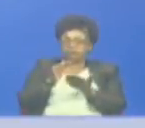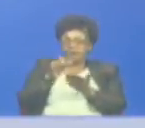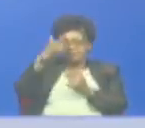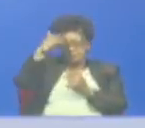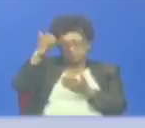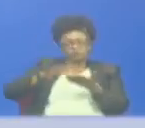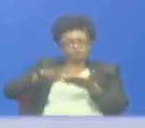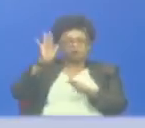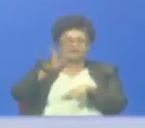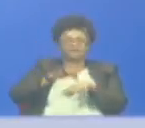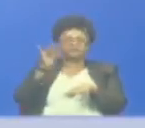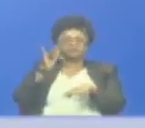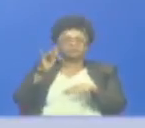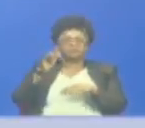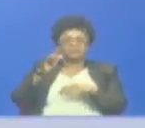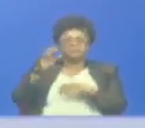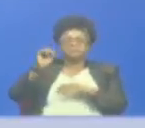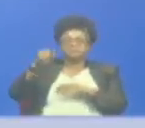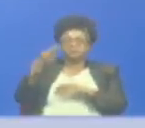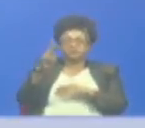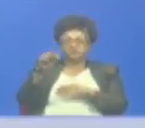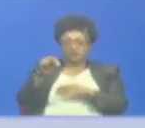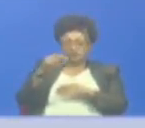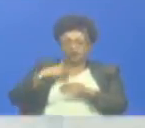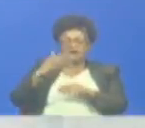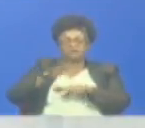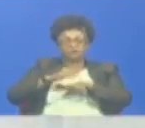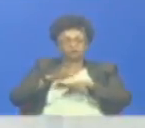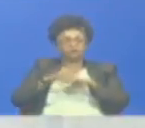infections. NTV's Sharon Baranga brings us that good news.